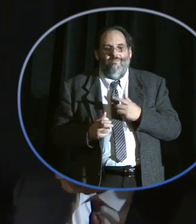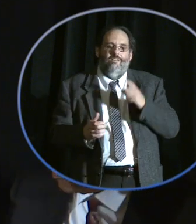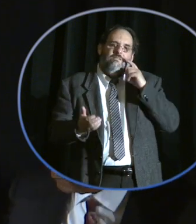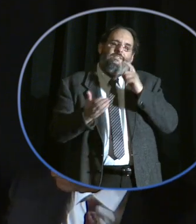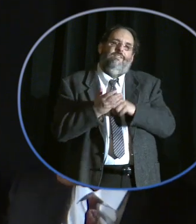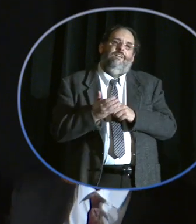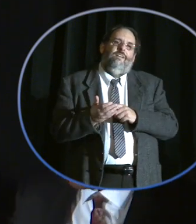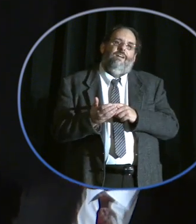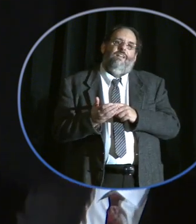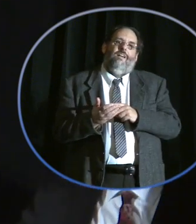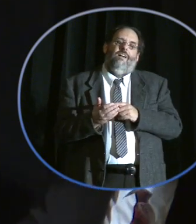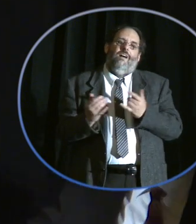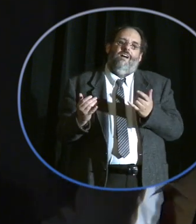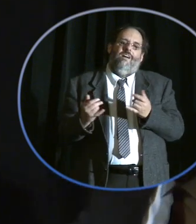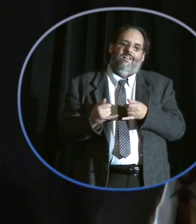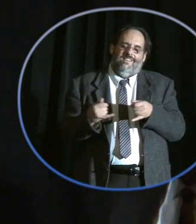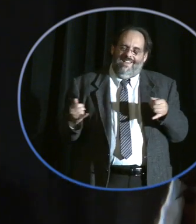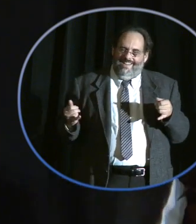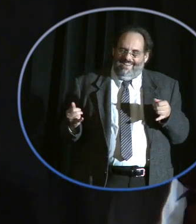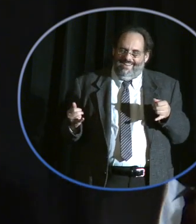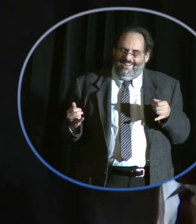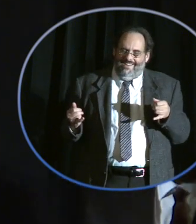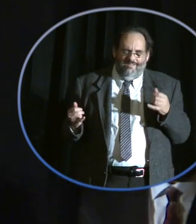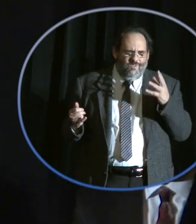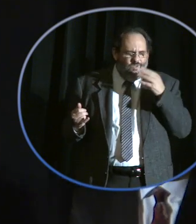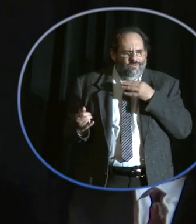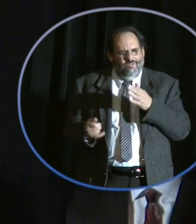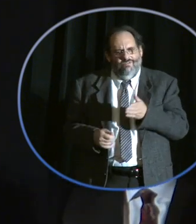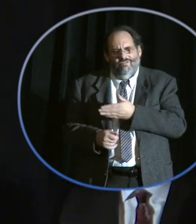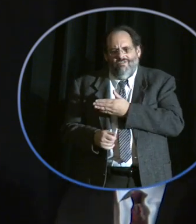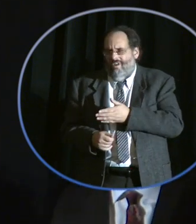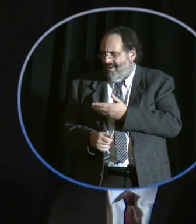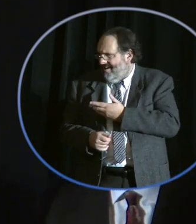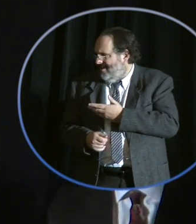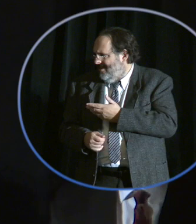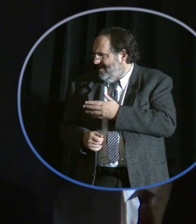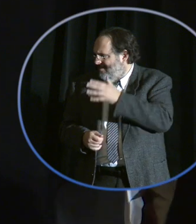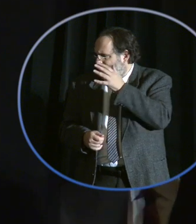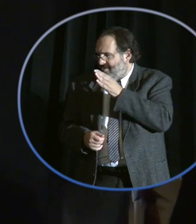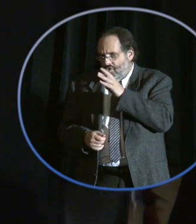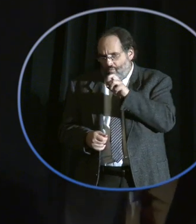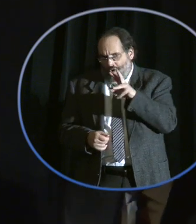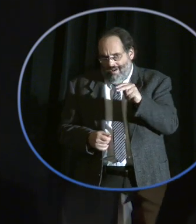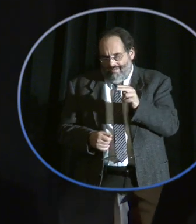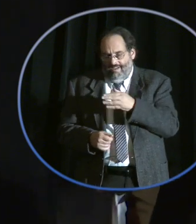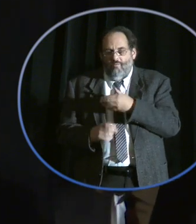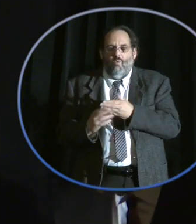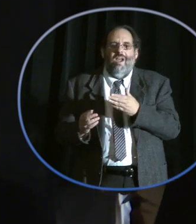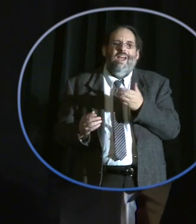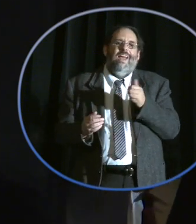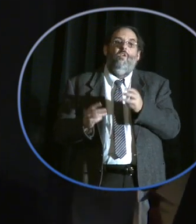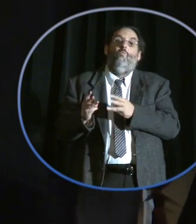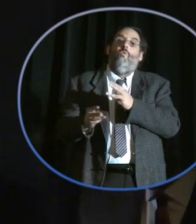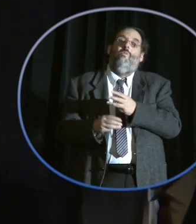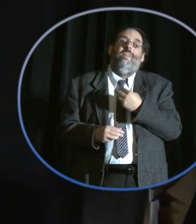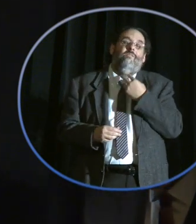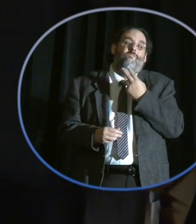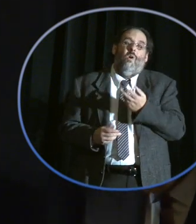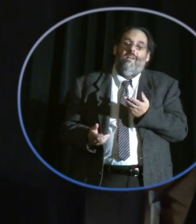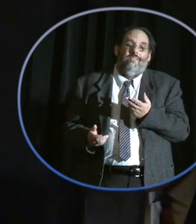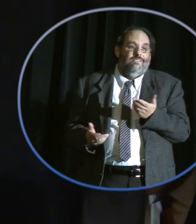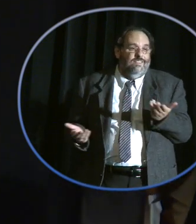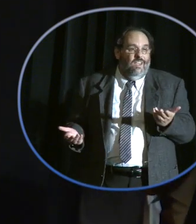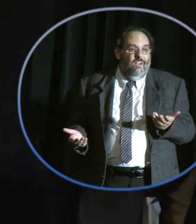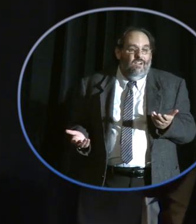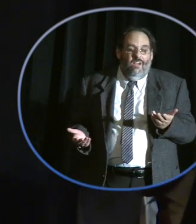acknowledge, and it's a line in the beautiful song that Mr. Brown sang, any world in which that voice lives